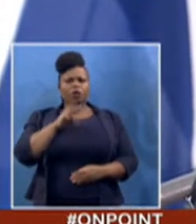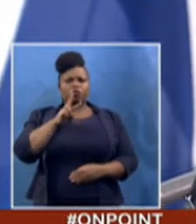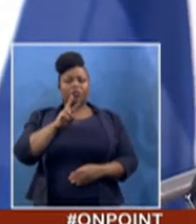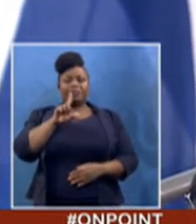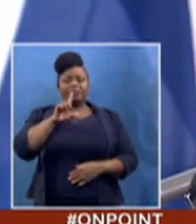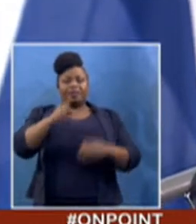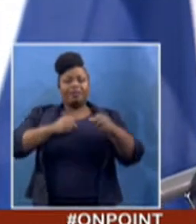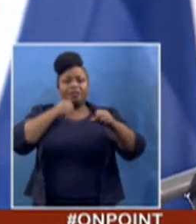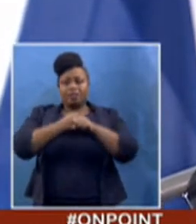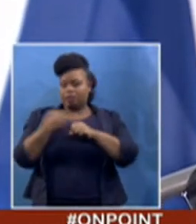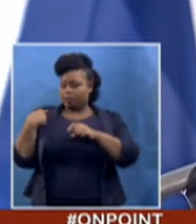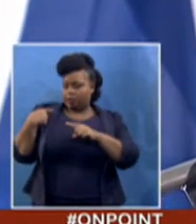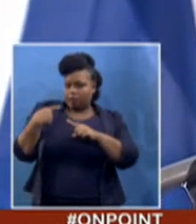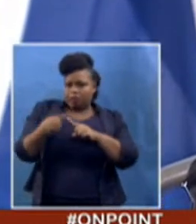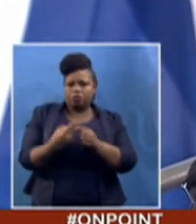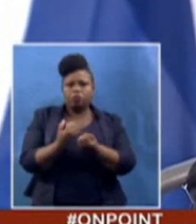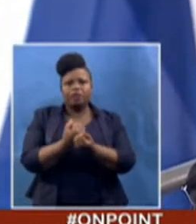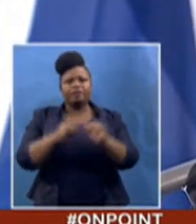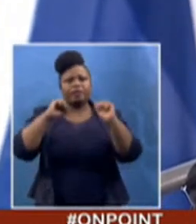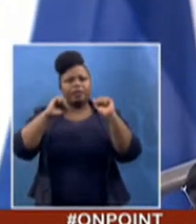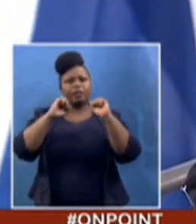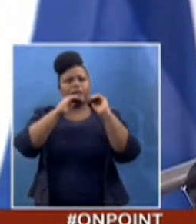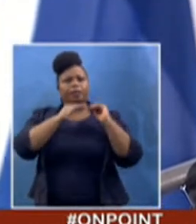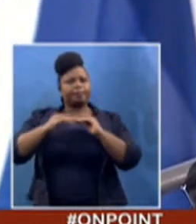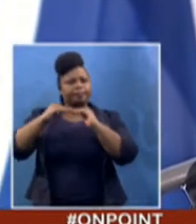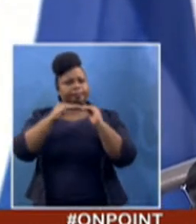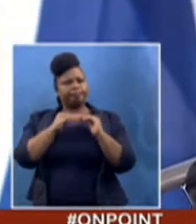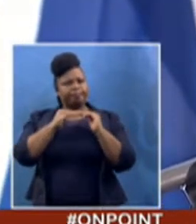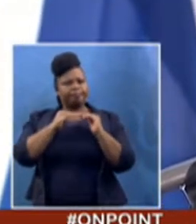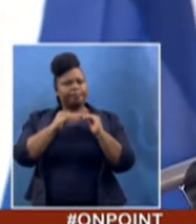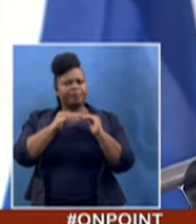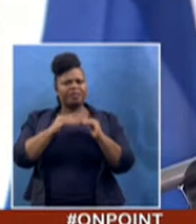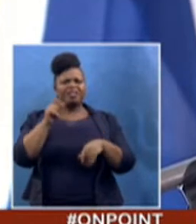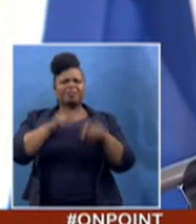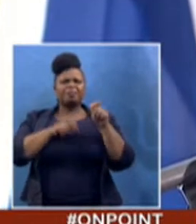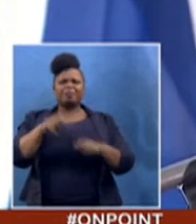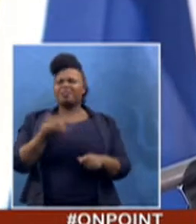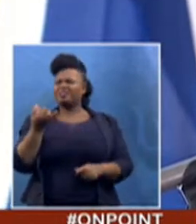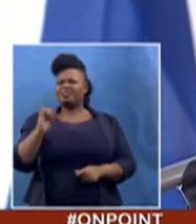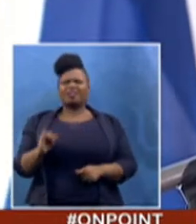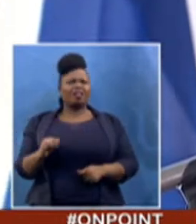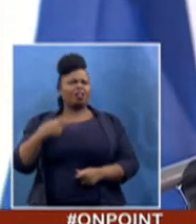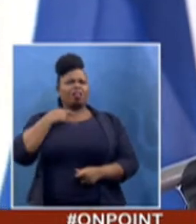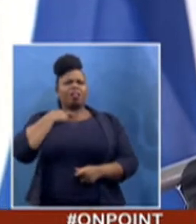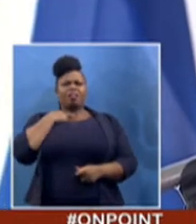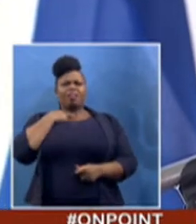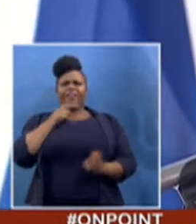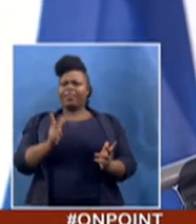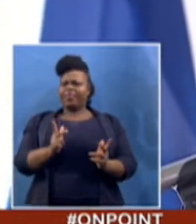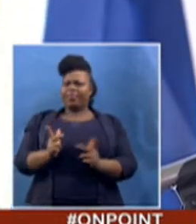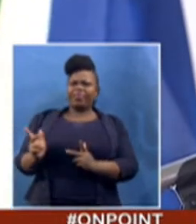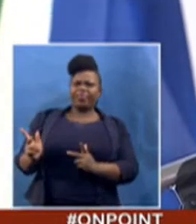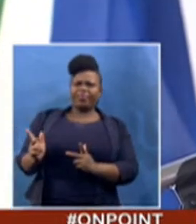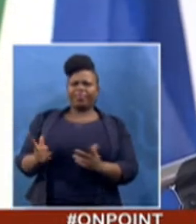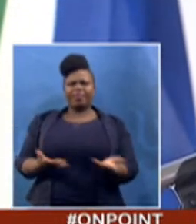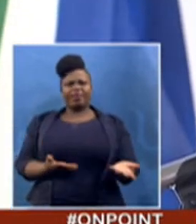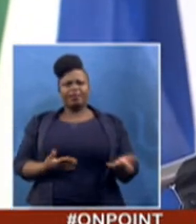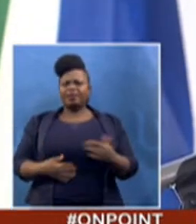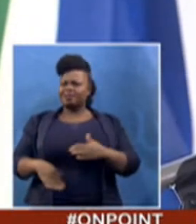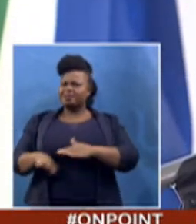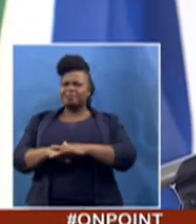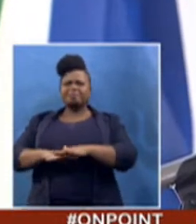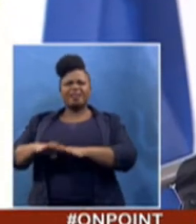our democracy, that our people are being deprived of even the most